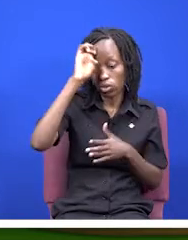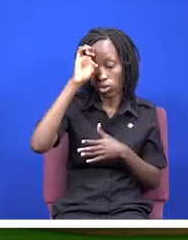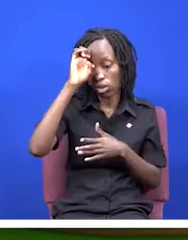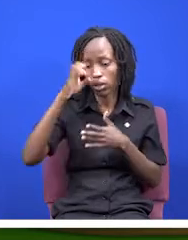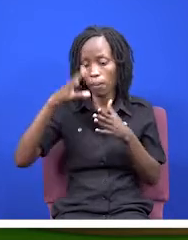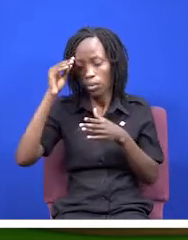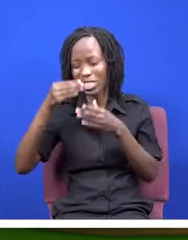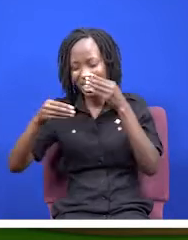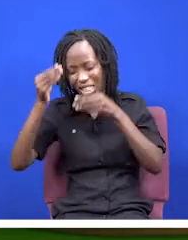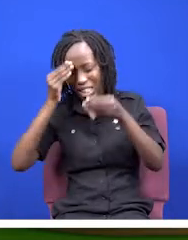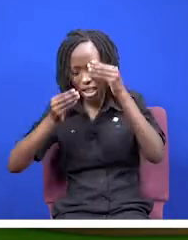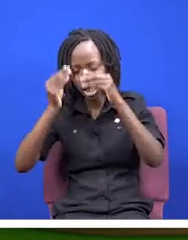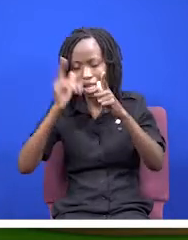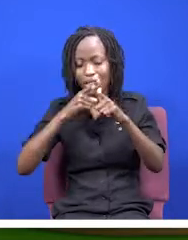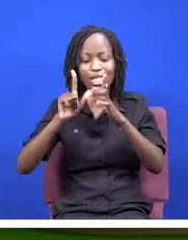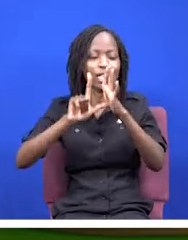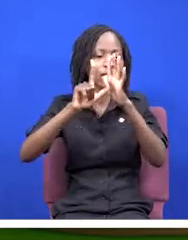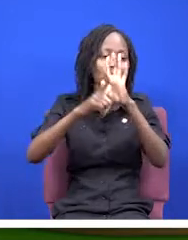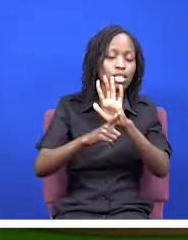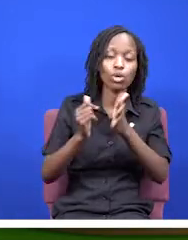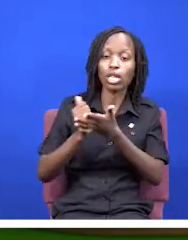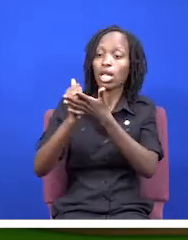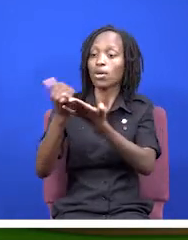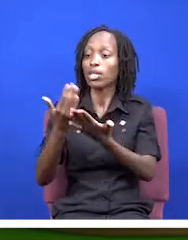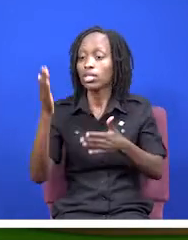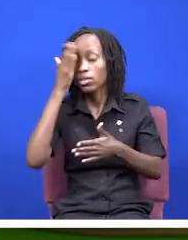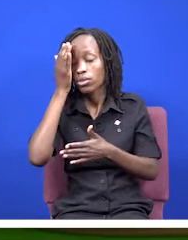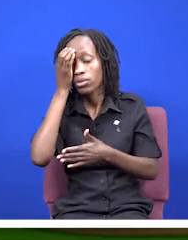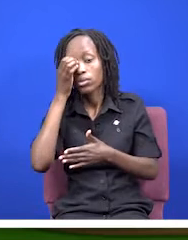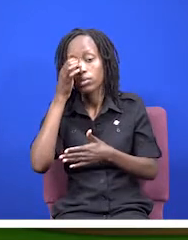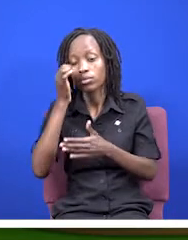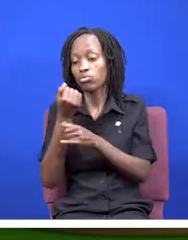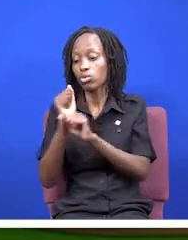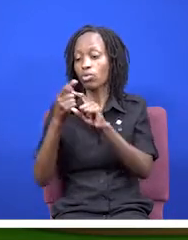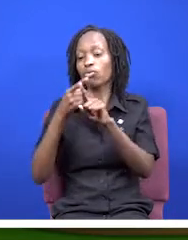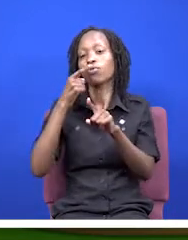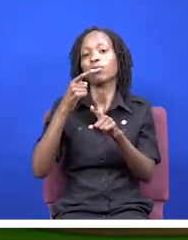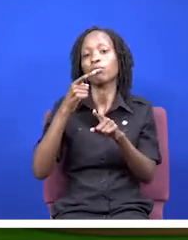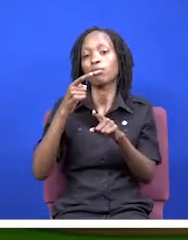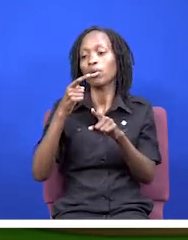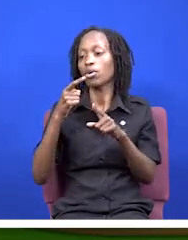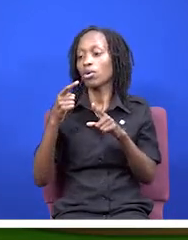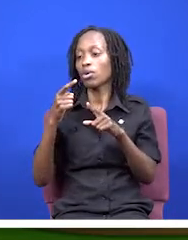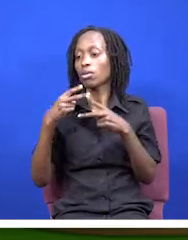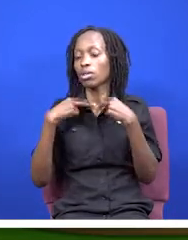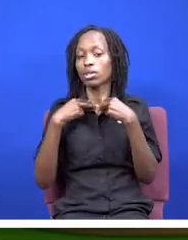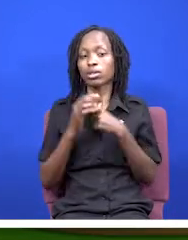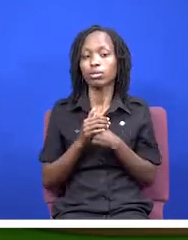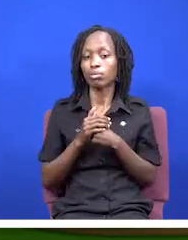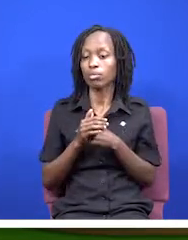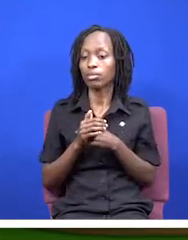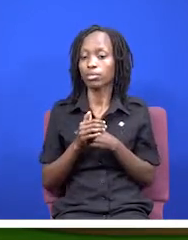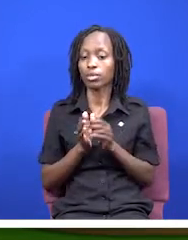he learns many things, and then he will help in the children of Israel to help them from the land of in